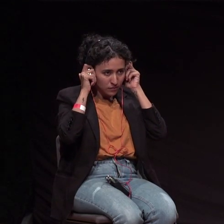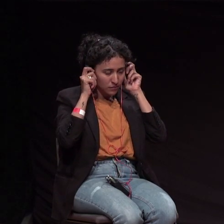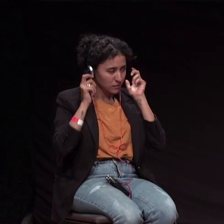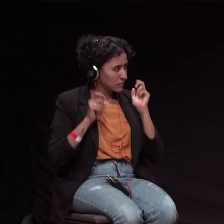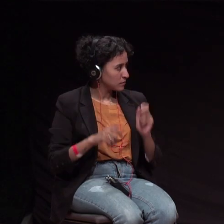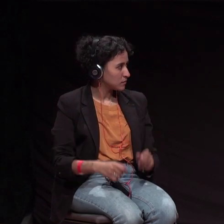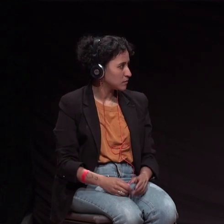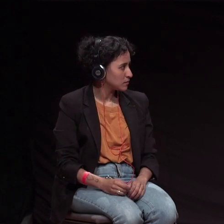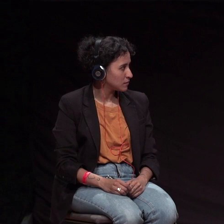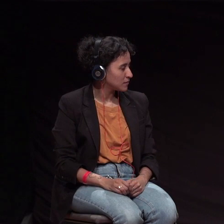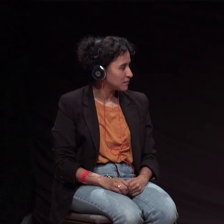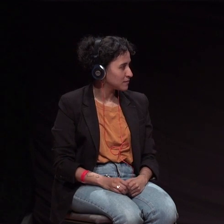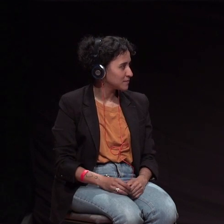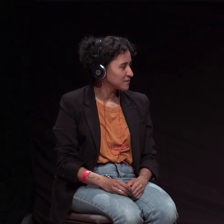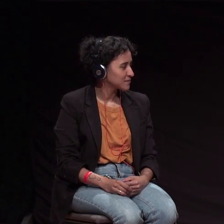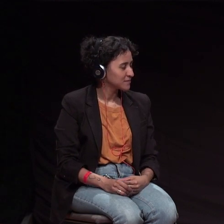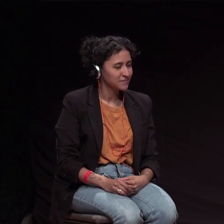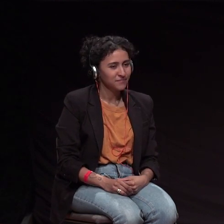That's a dope ringtone.